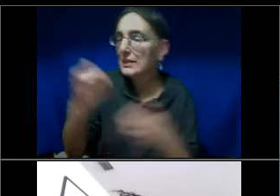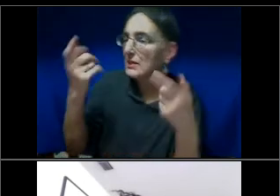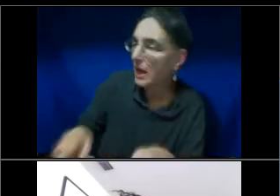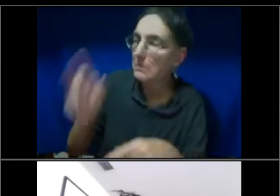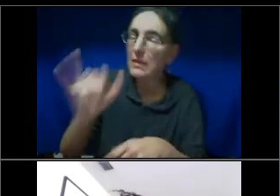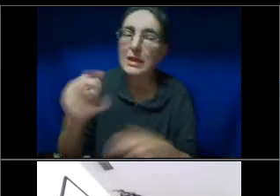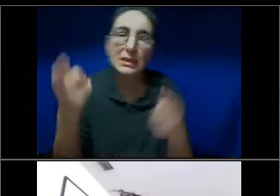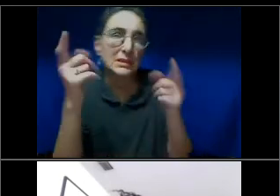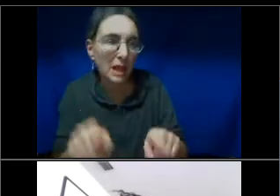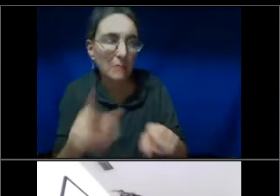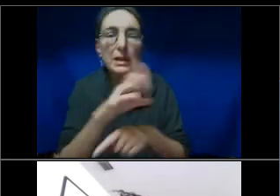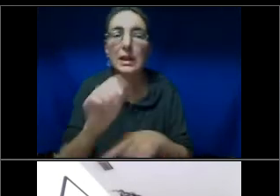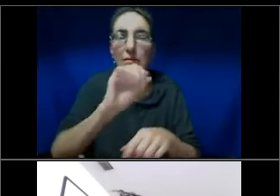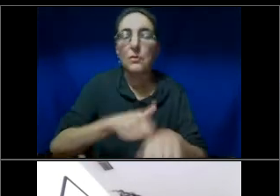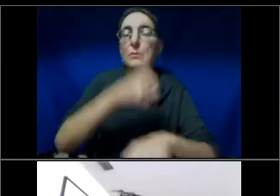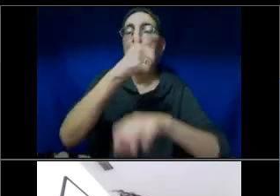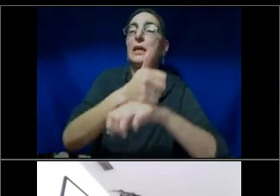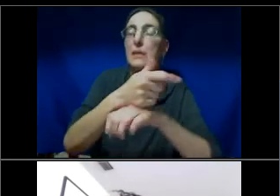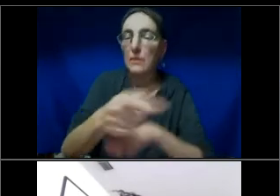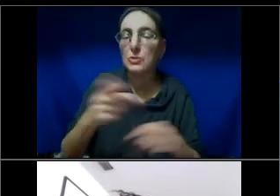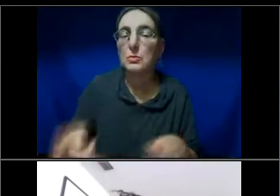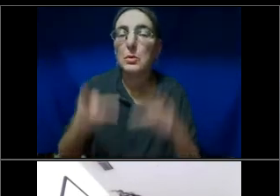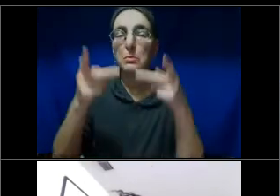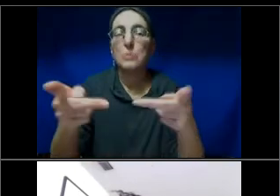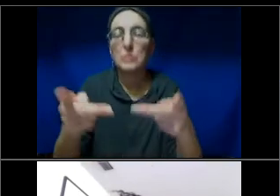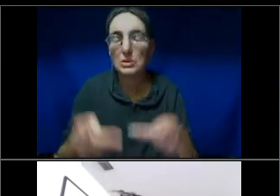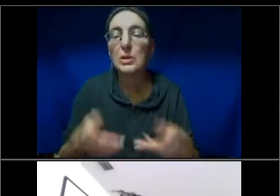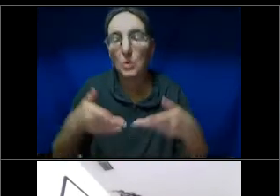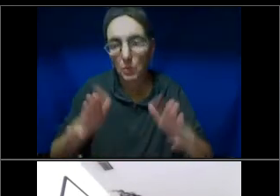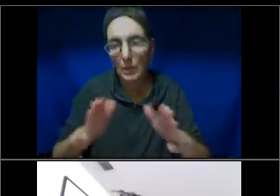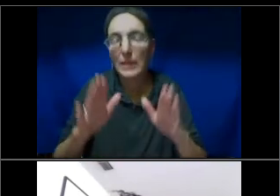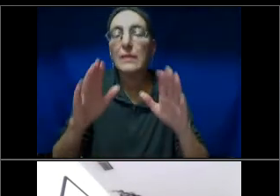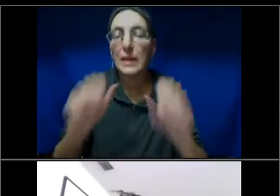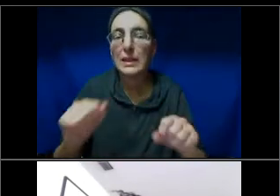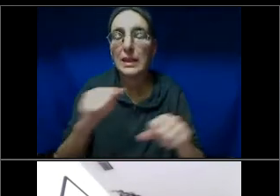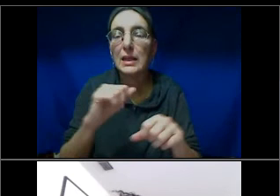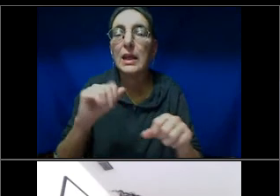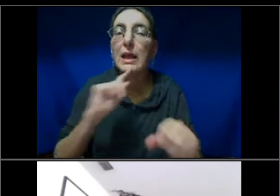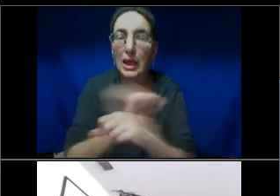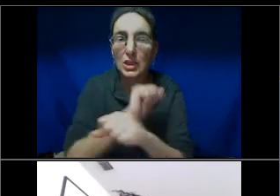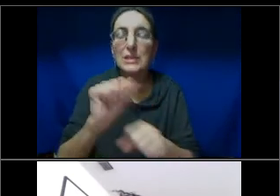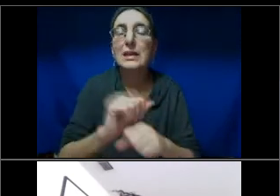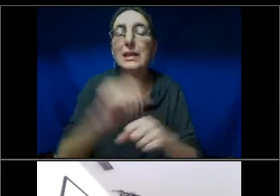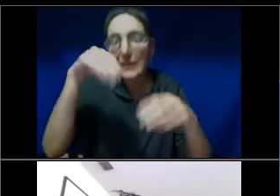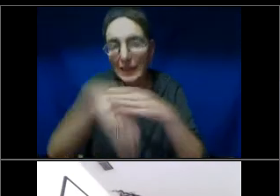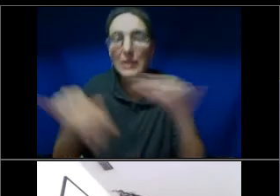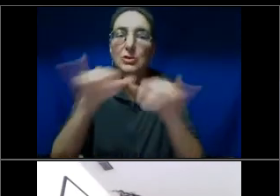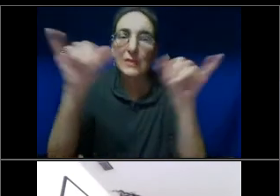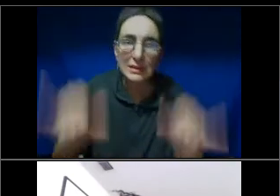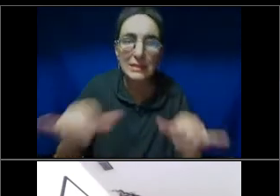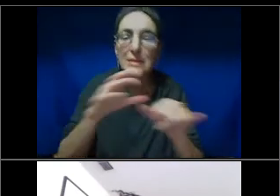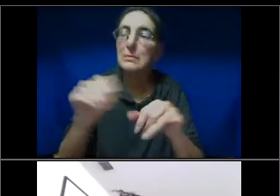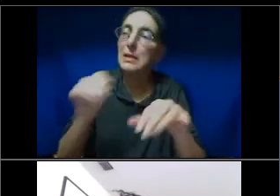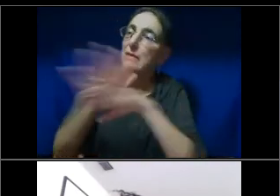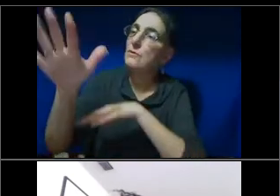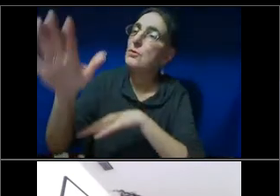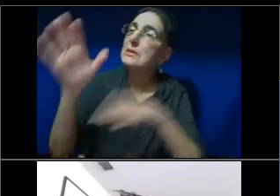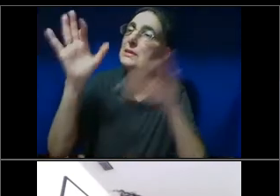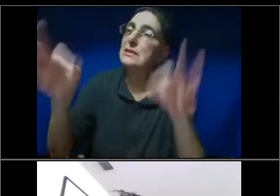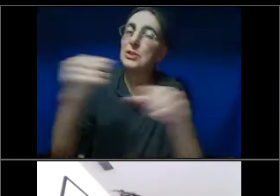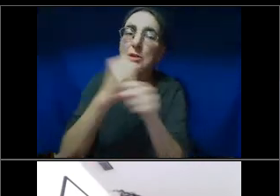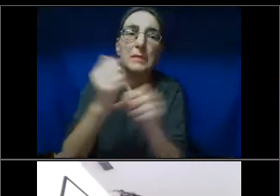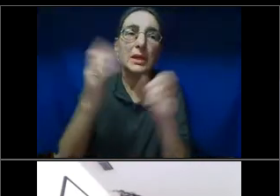and formulating those proposals in a way that can actually get into the system and to the decision makers. But going back to